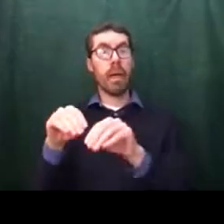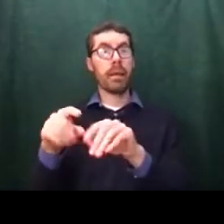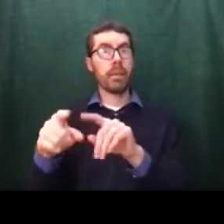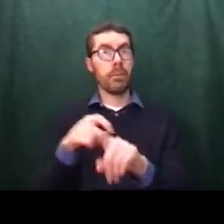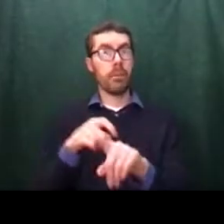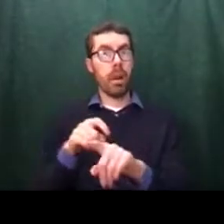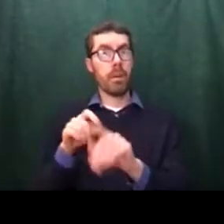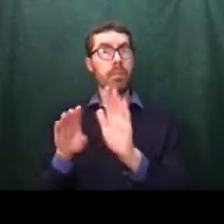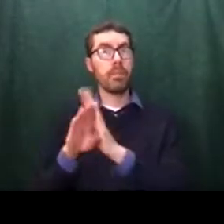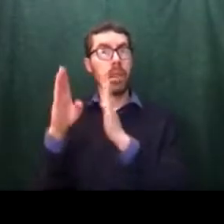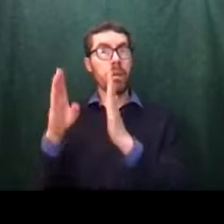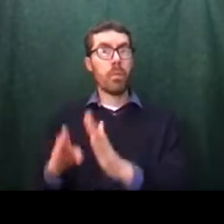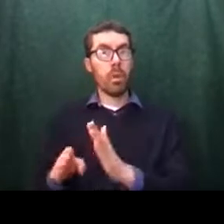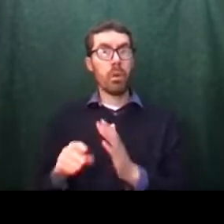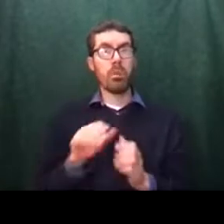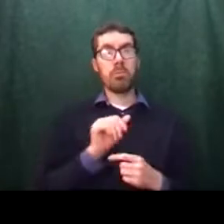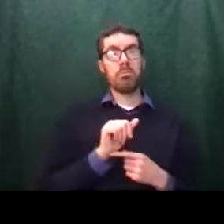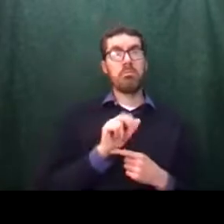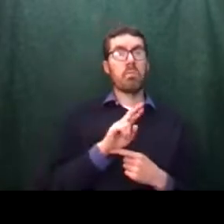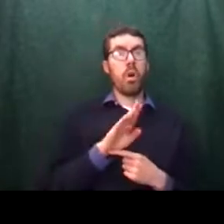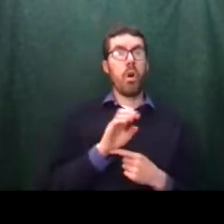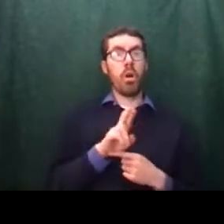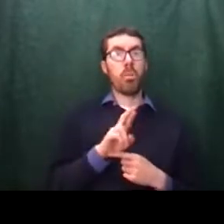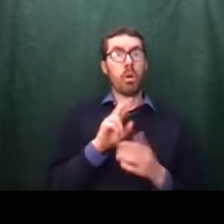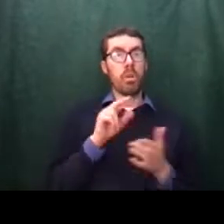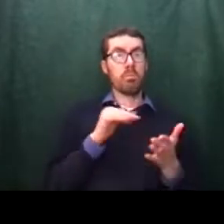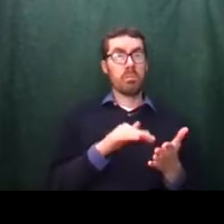has told us these trees are not going to be successful here. So